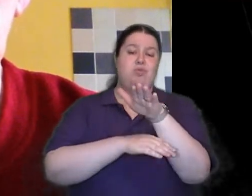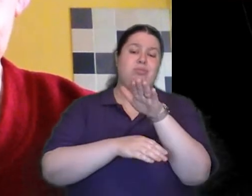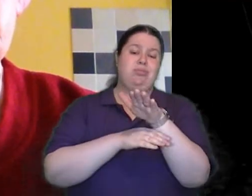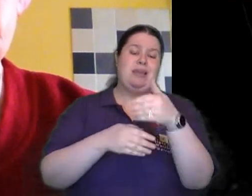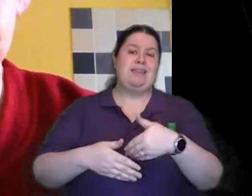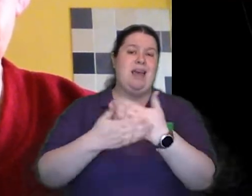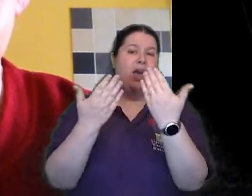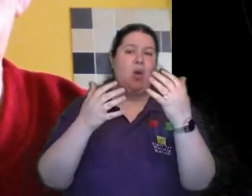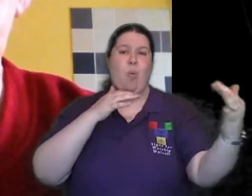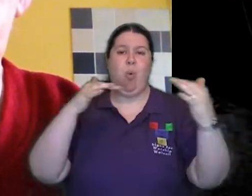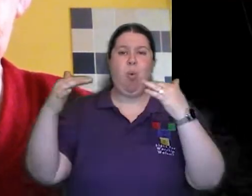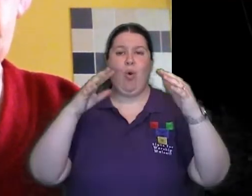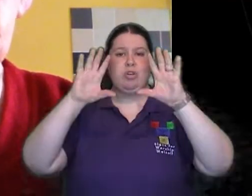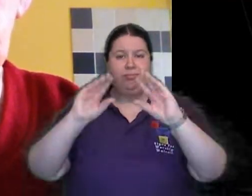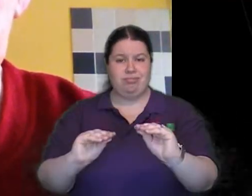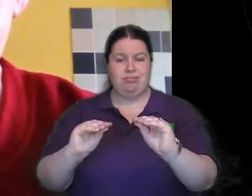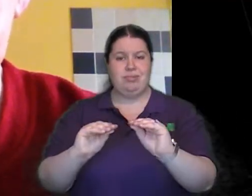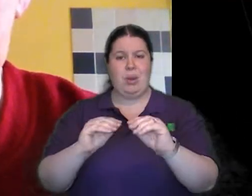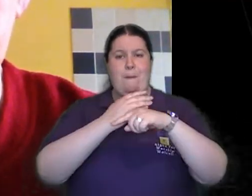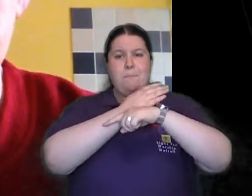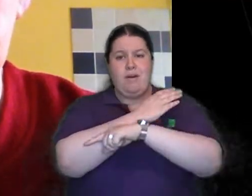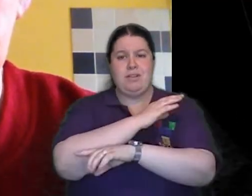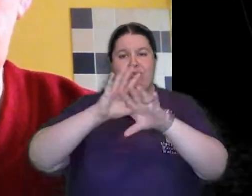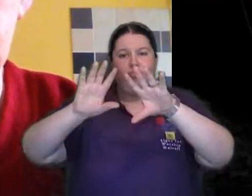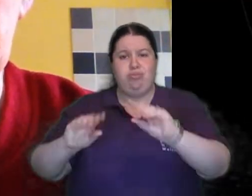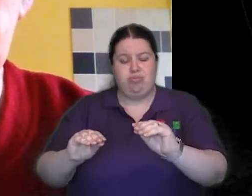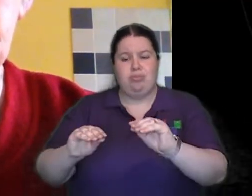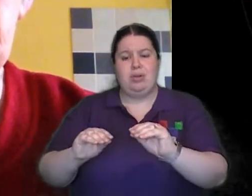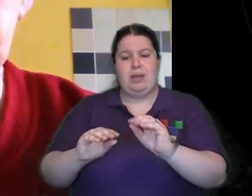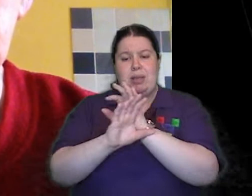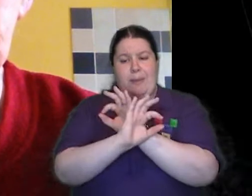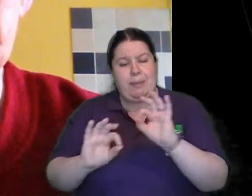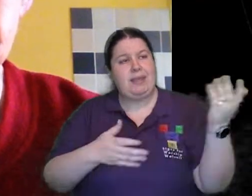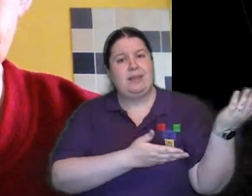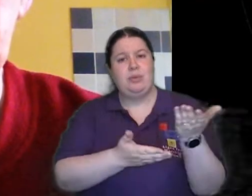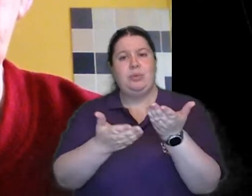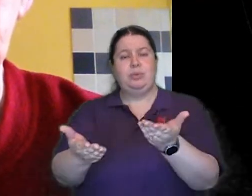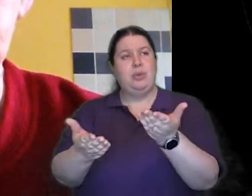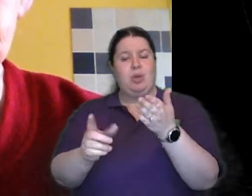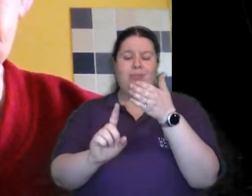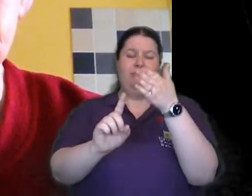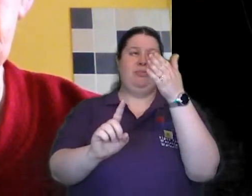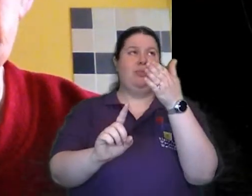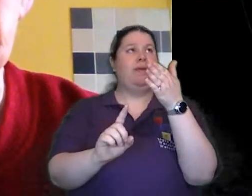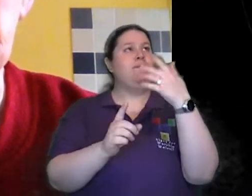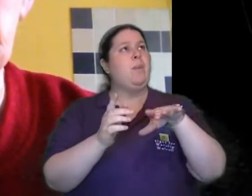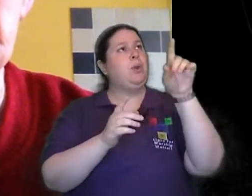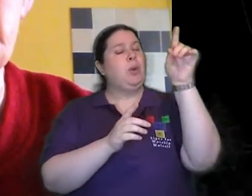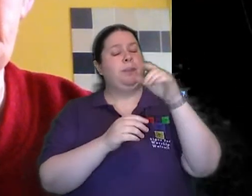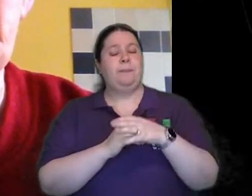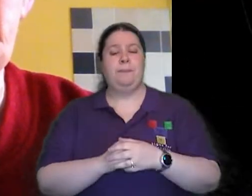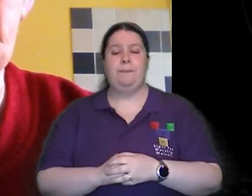when wars shall cease and poverty and pain shall end, that earth may know the presence of heaven through Jesus Christ